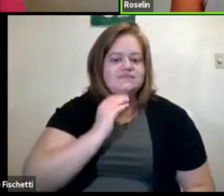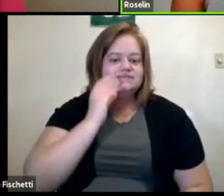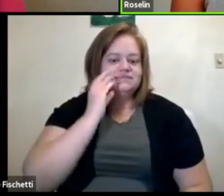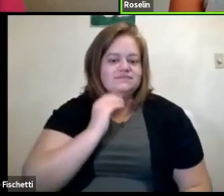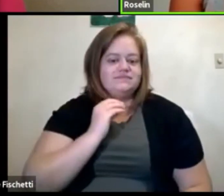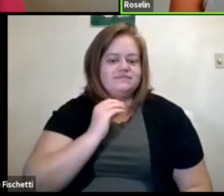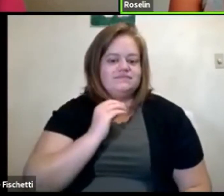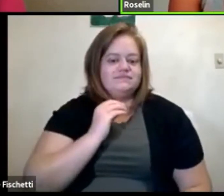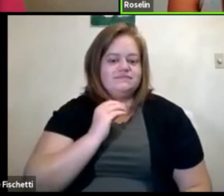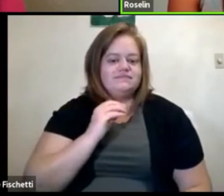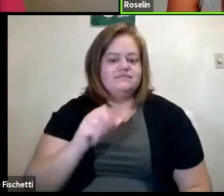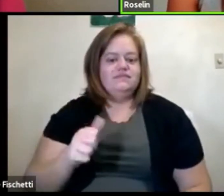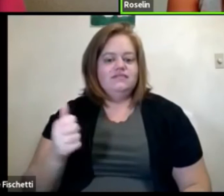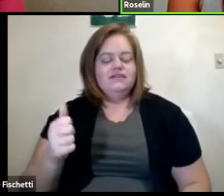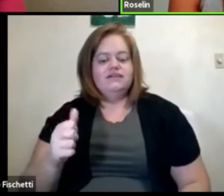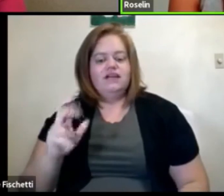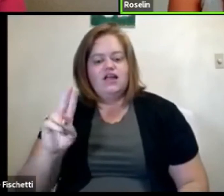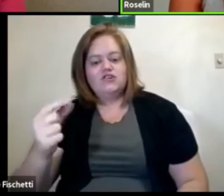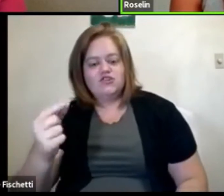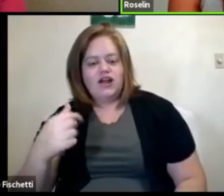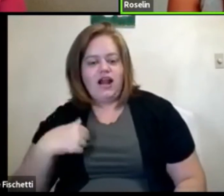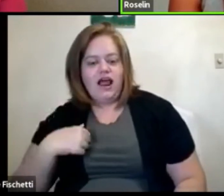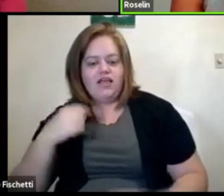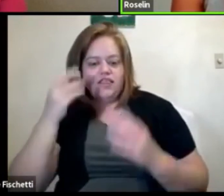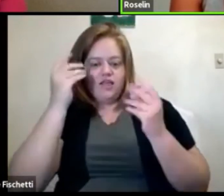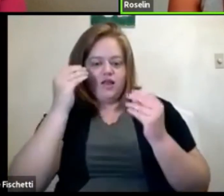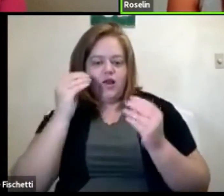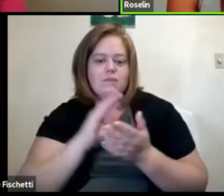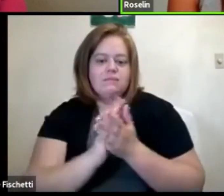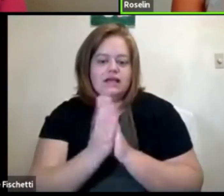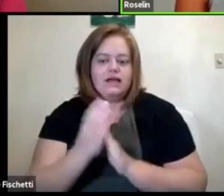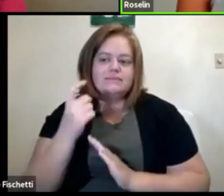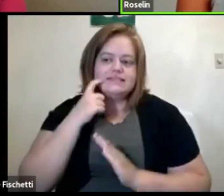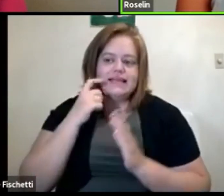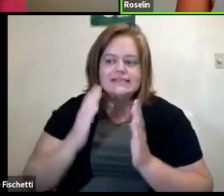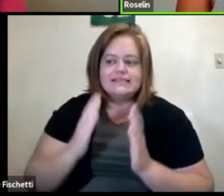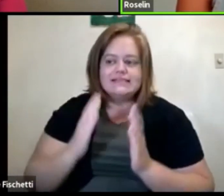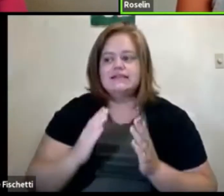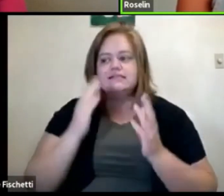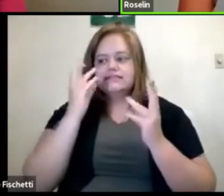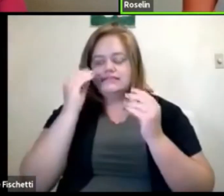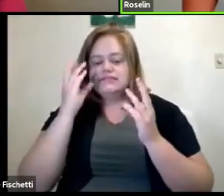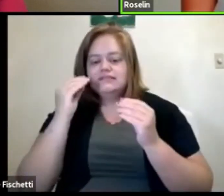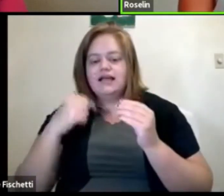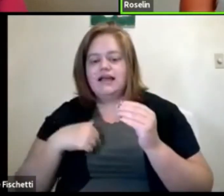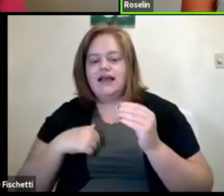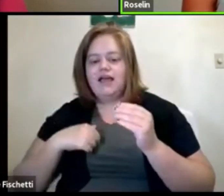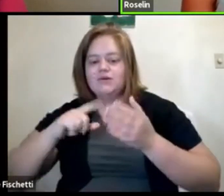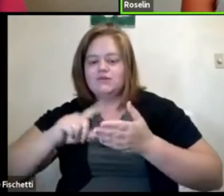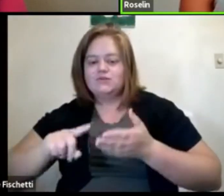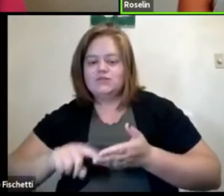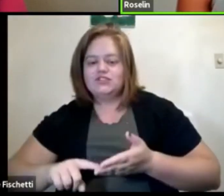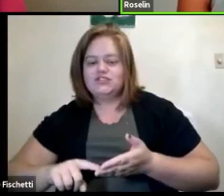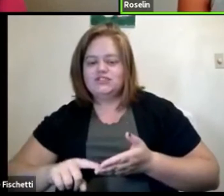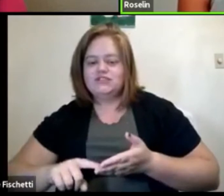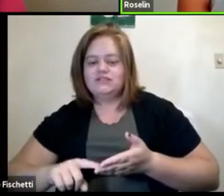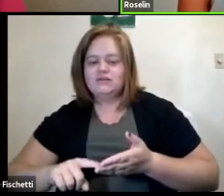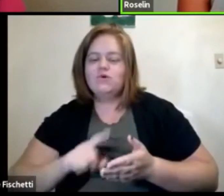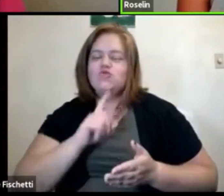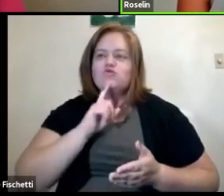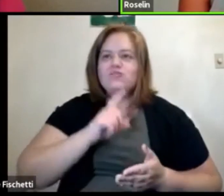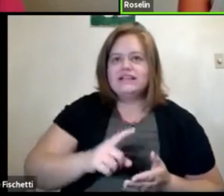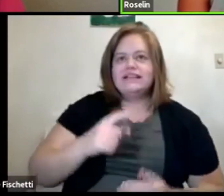in undergrad, initially I was like, oh, I'm going to be a dentist, blah, blah, blah. Then I started doing, research. Initially, for me,